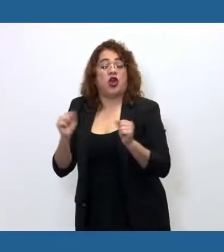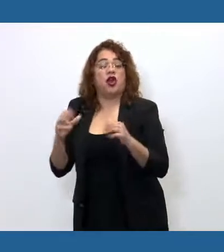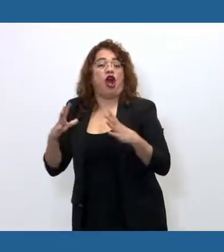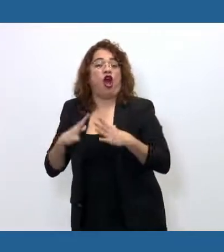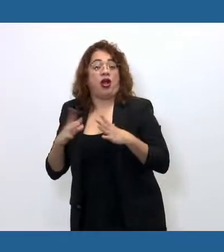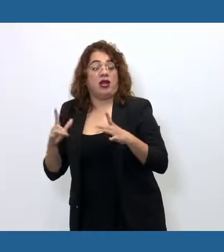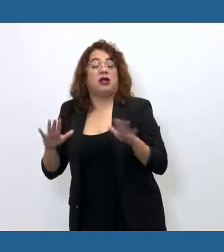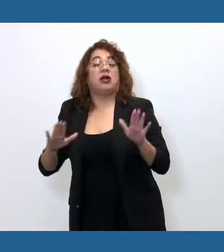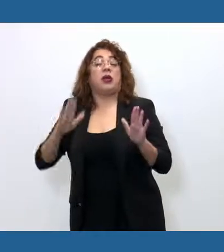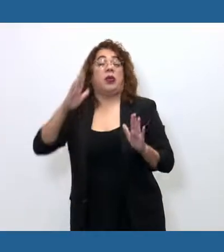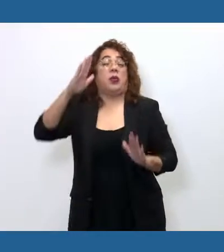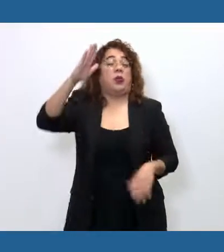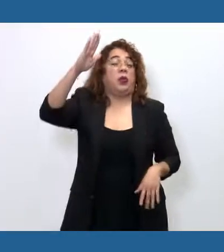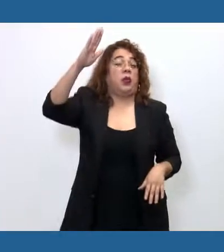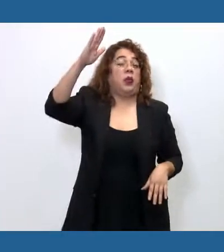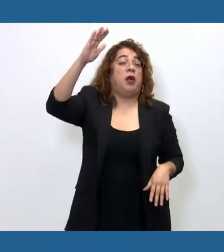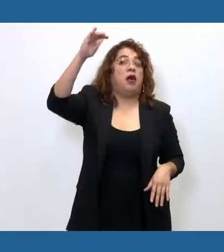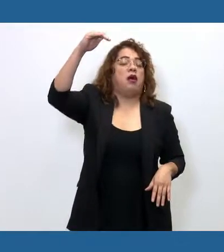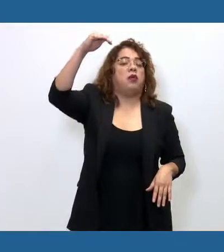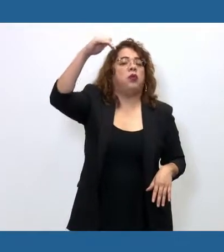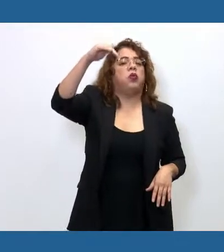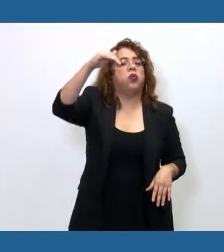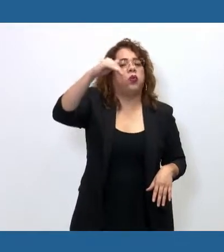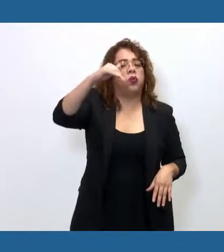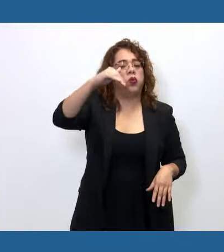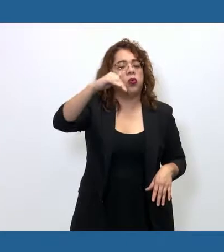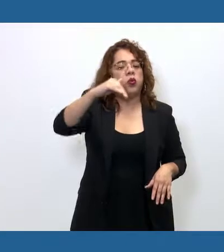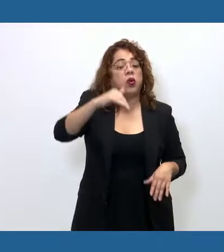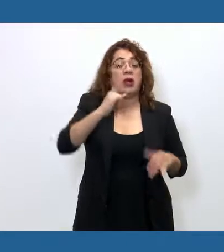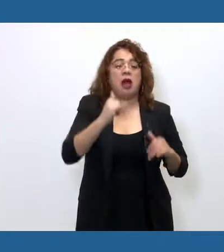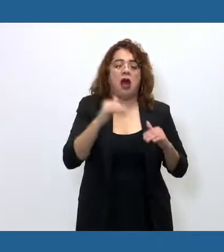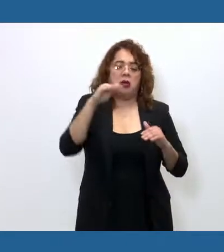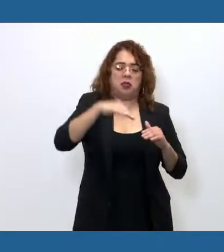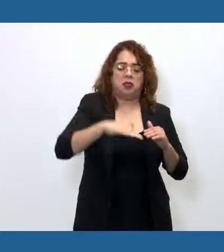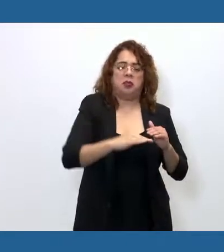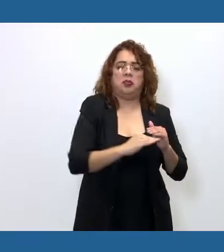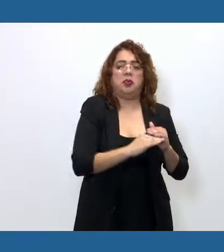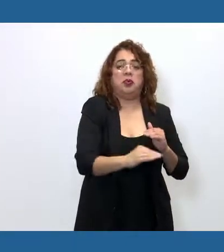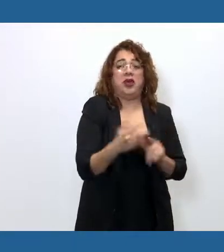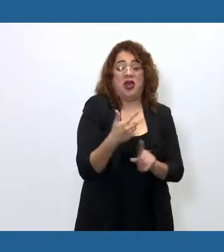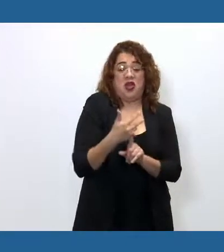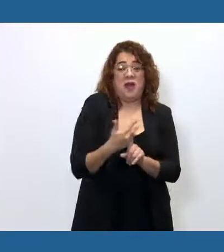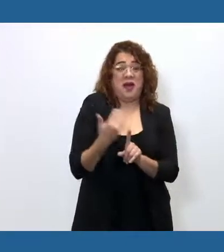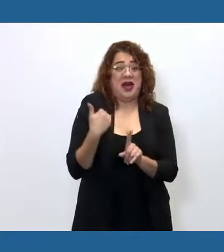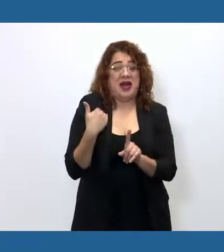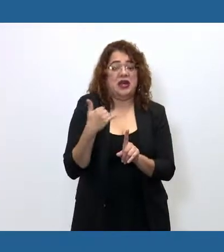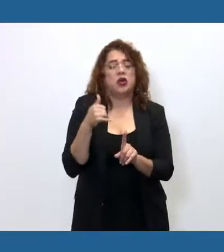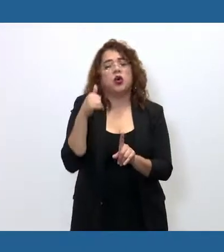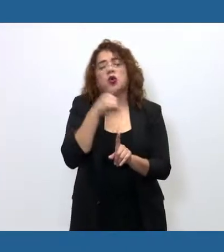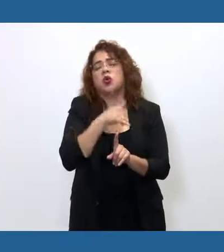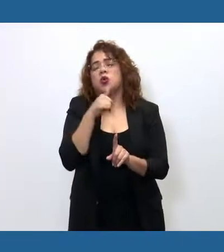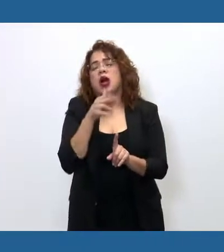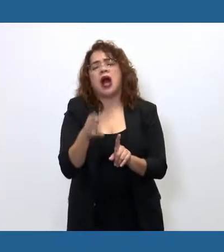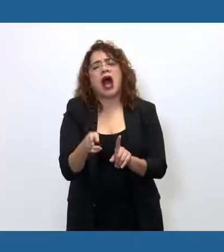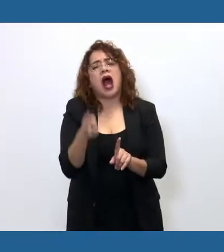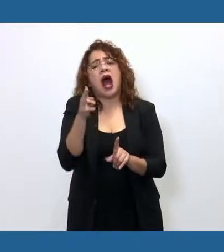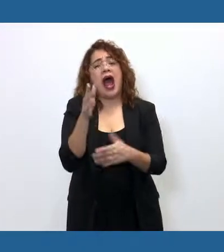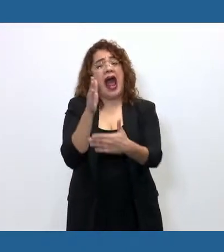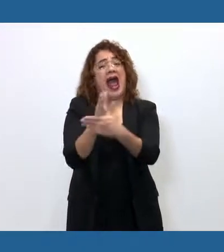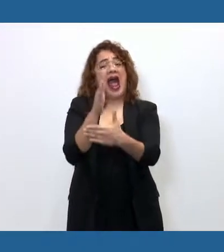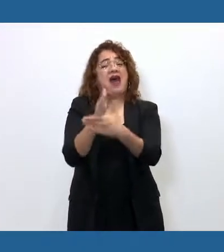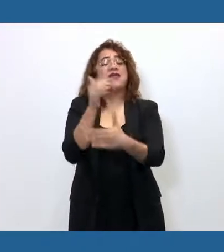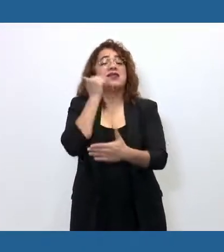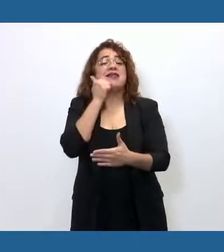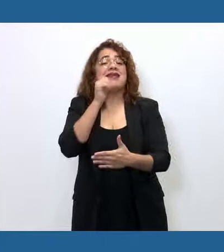in stabilization at a much lower number. So you'll see about 3 months ago, we were at the height of the pandemic. The average daily case rate